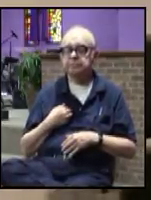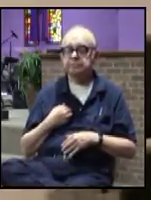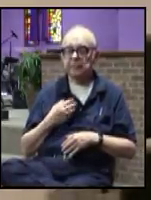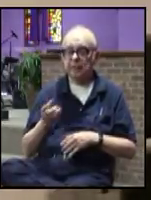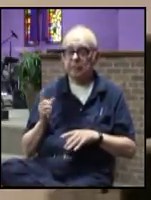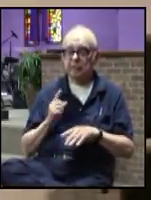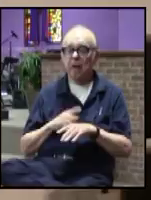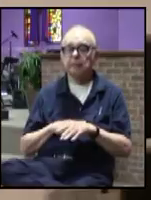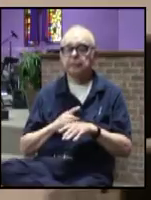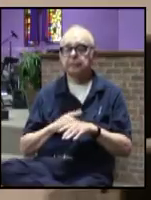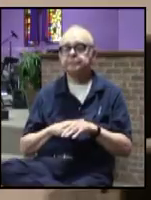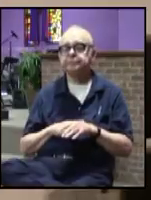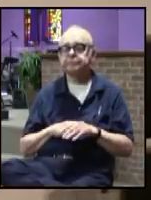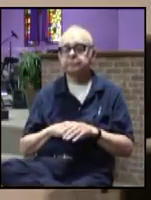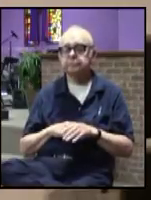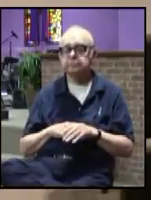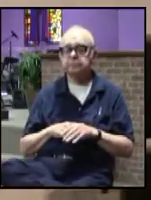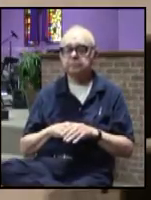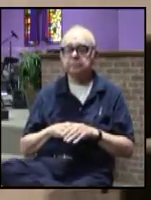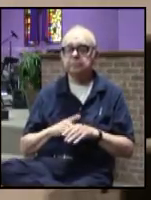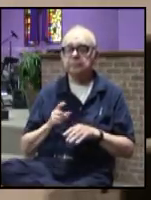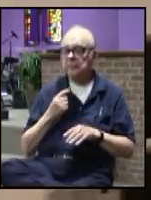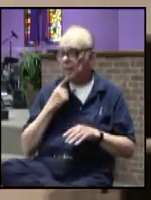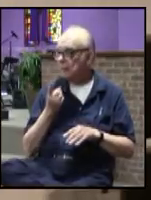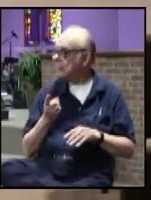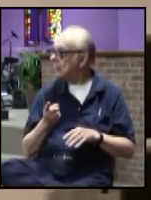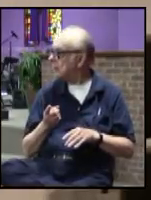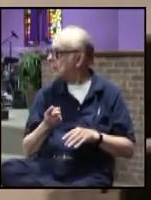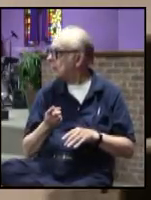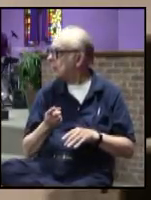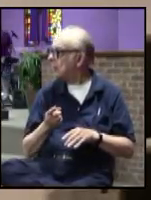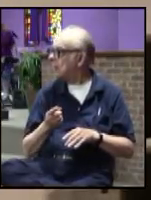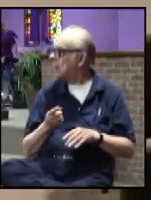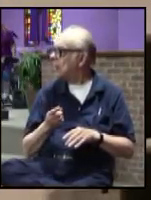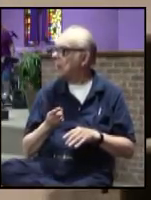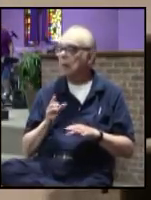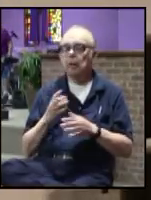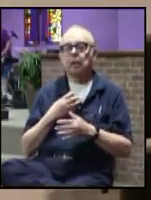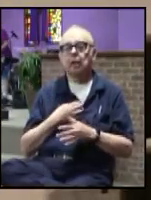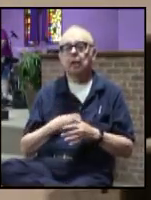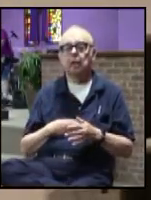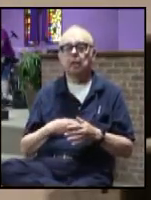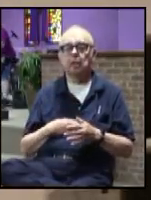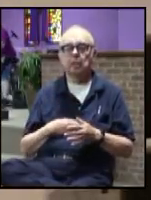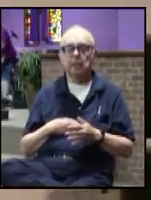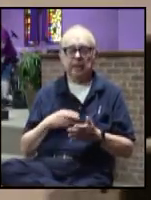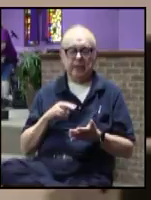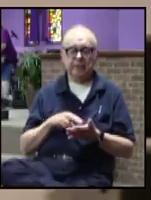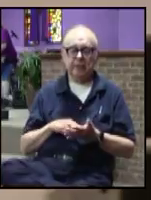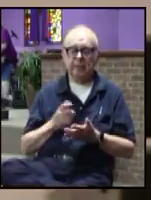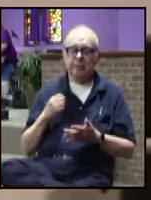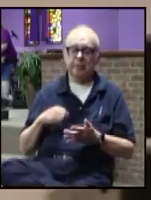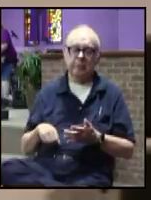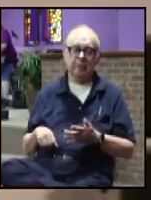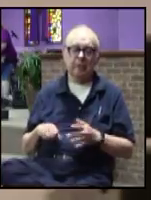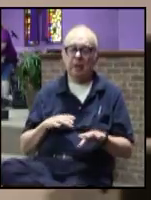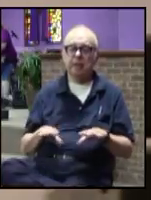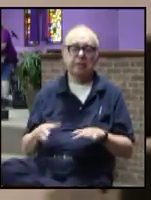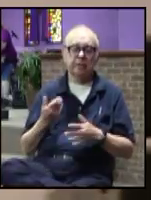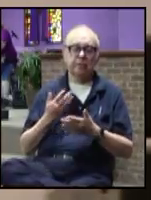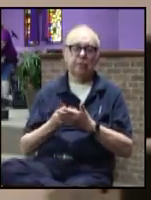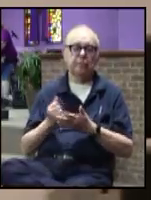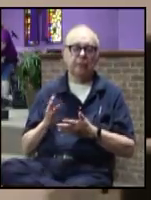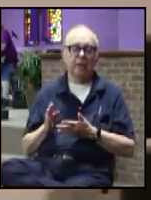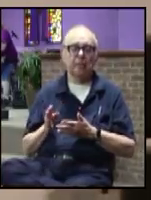And there are times, I have to tell you, I wish I could always stand up and be proud and say, oh, I did a